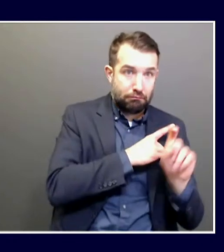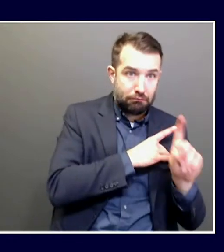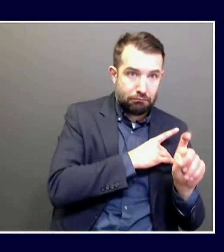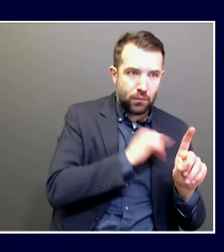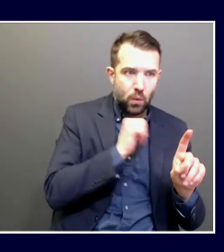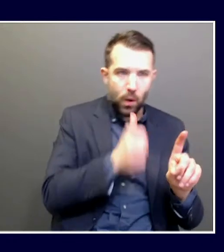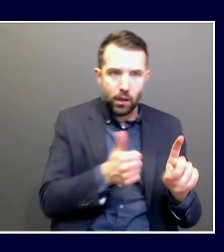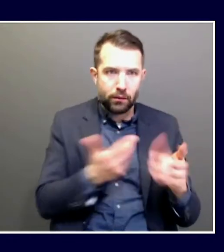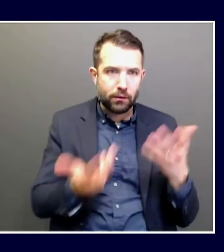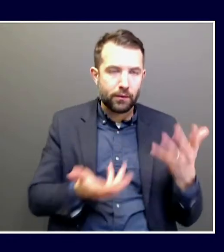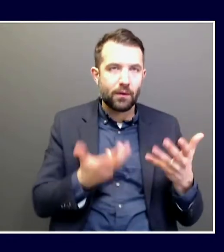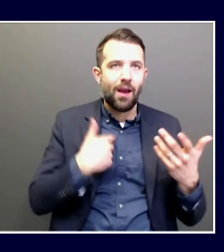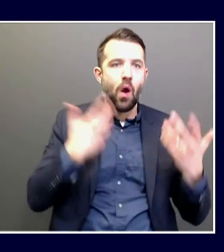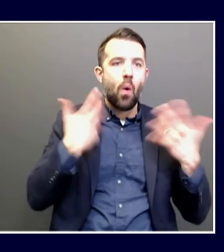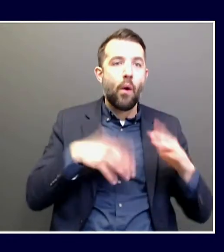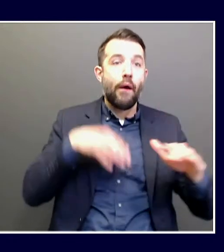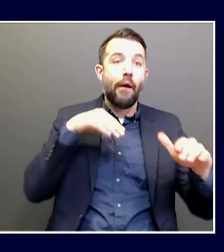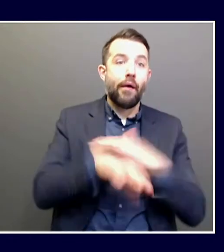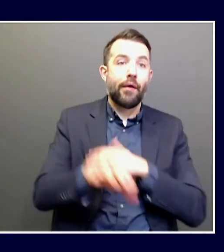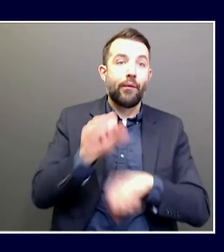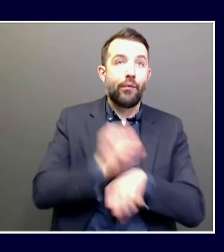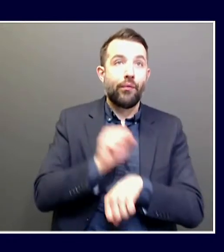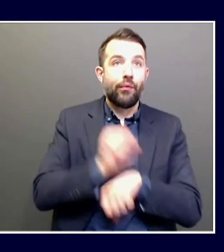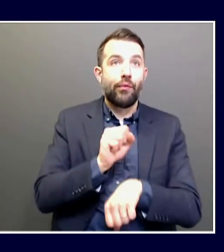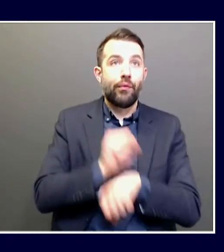and inadvertently carrying Omicron with you.